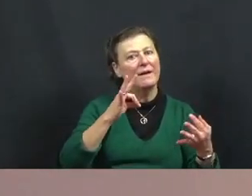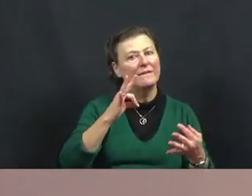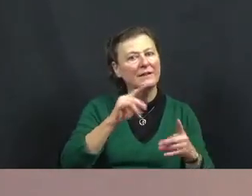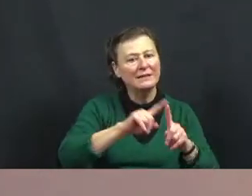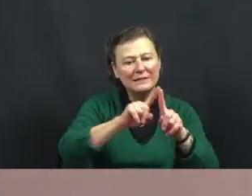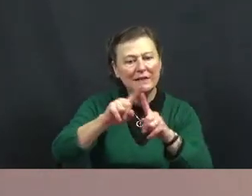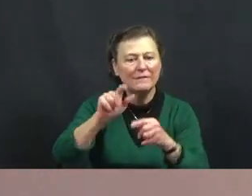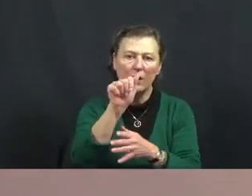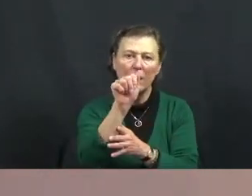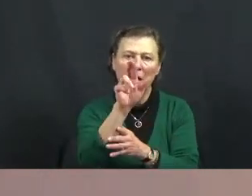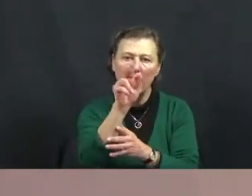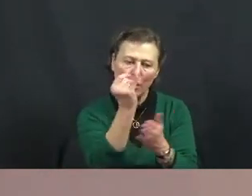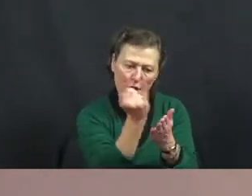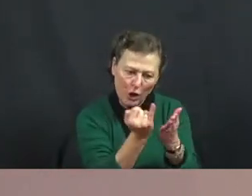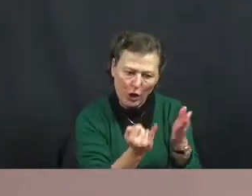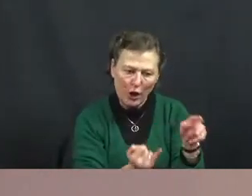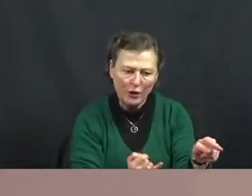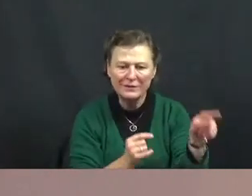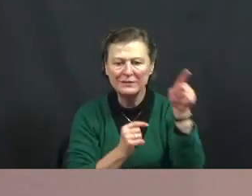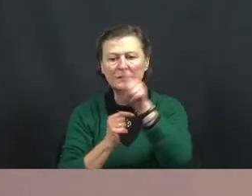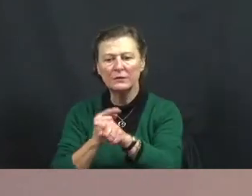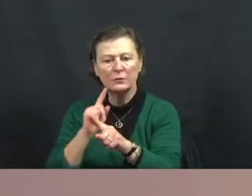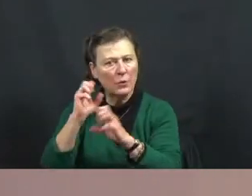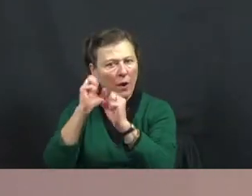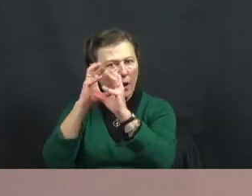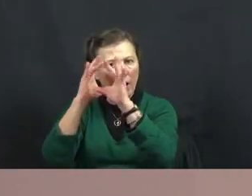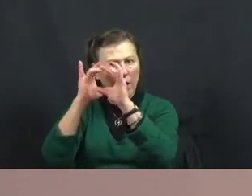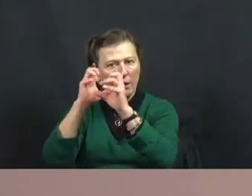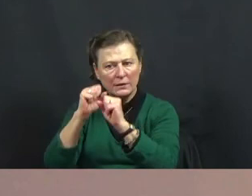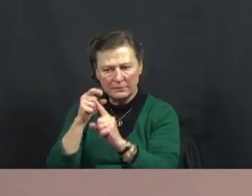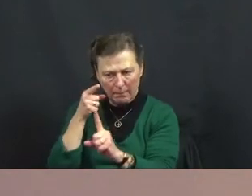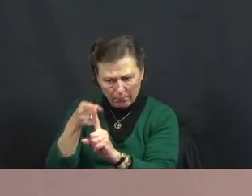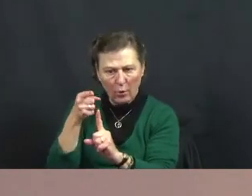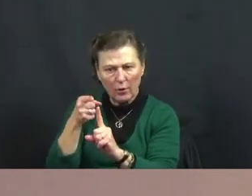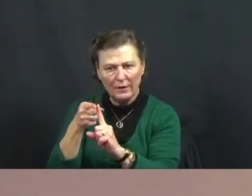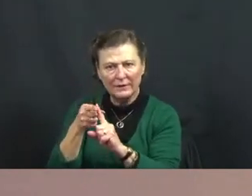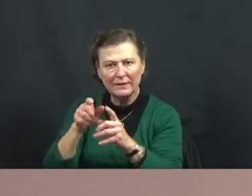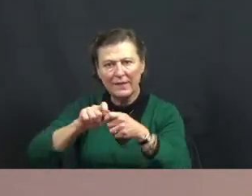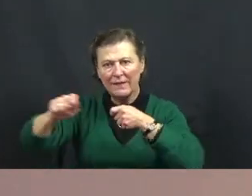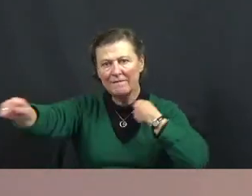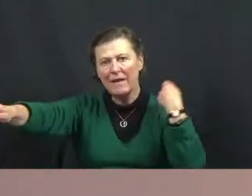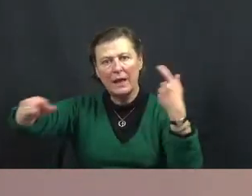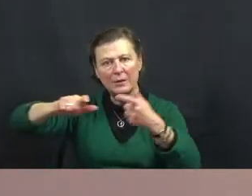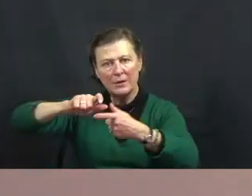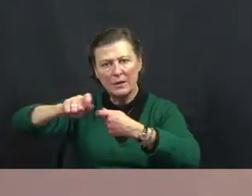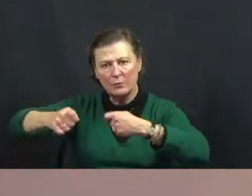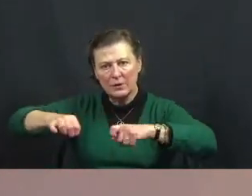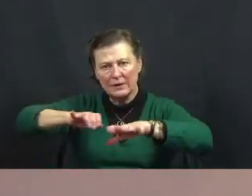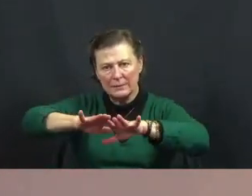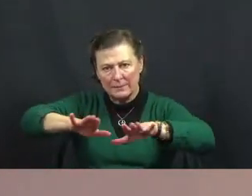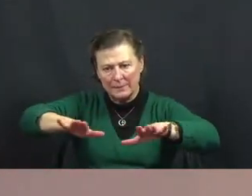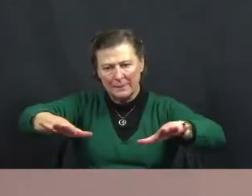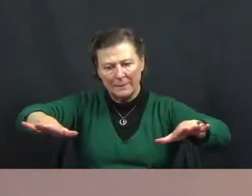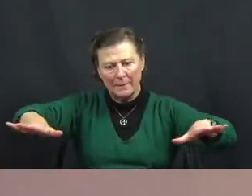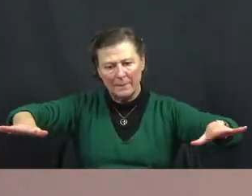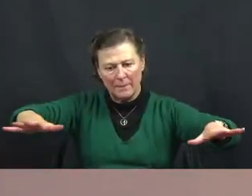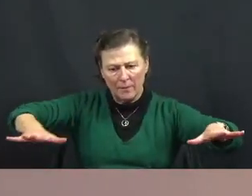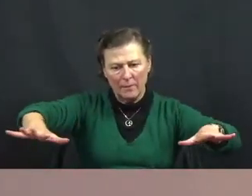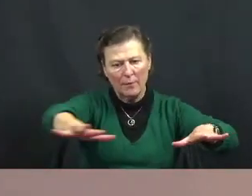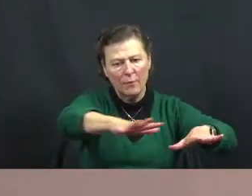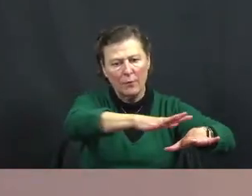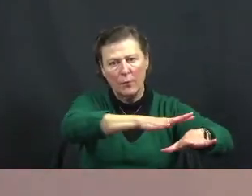artifices to that awesome point at which the fabric presses over into the lawlessness